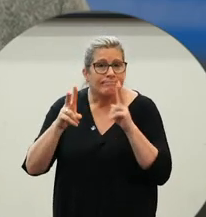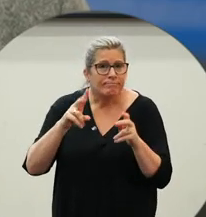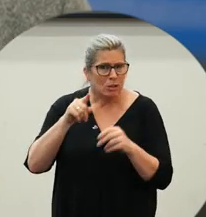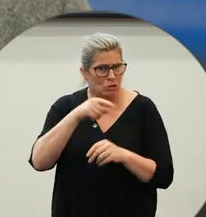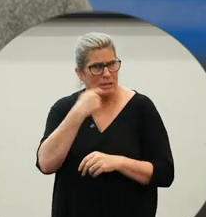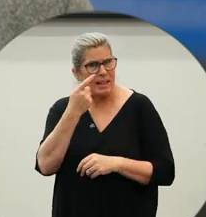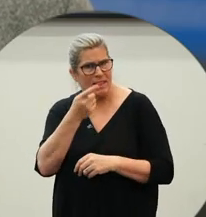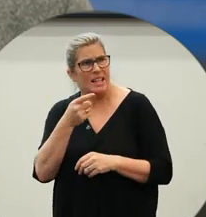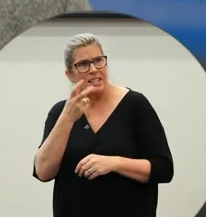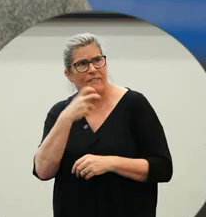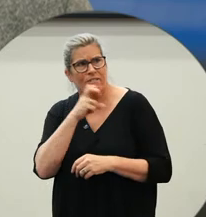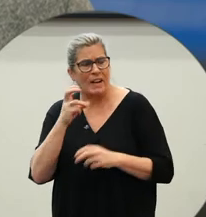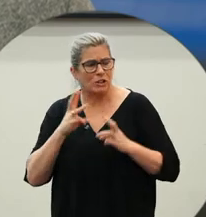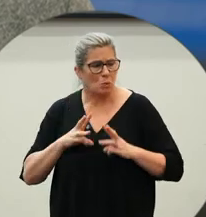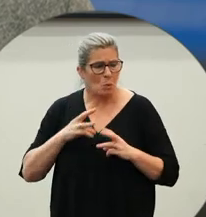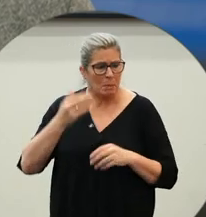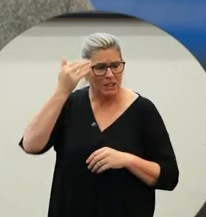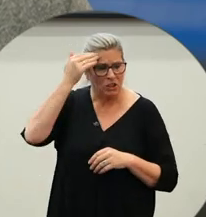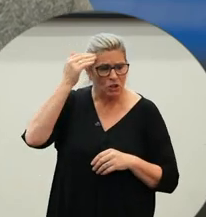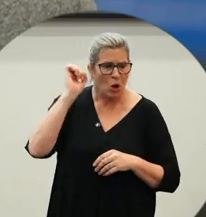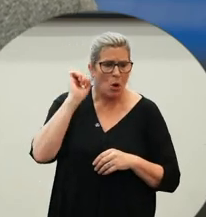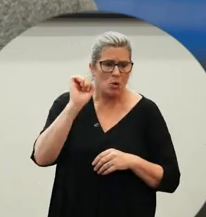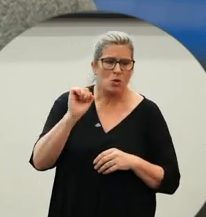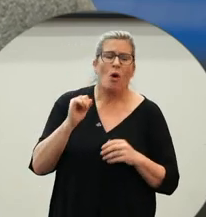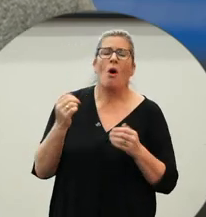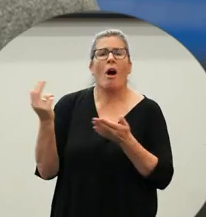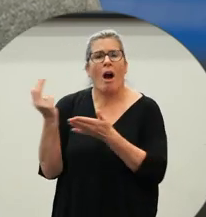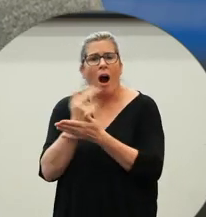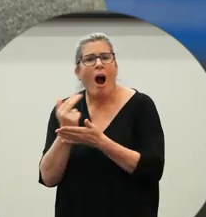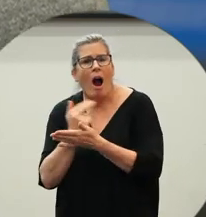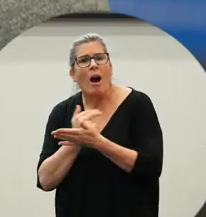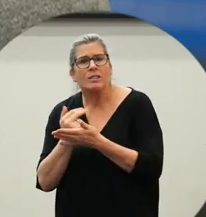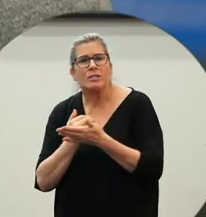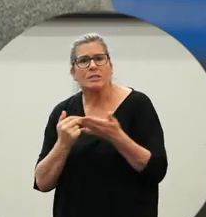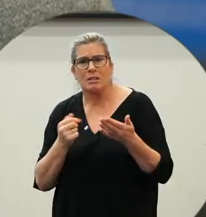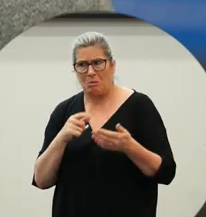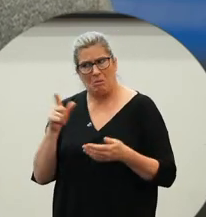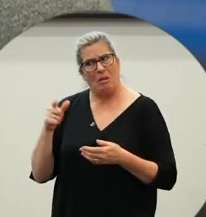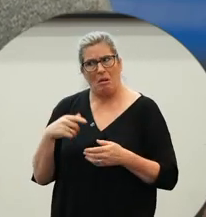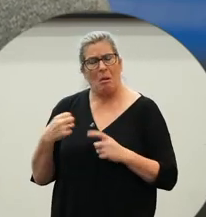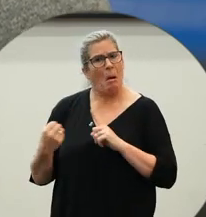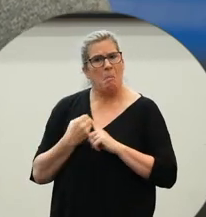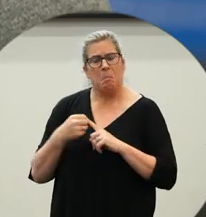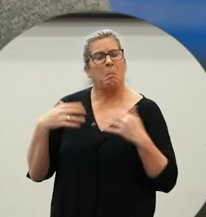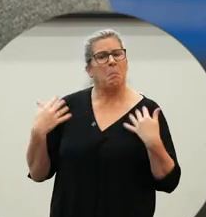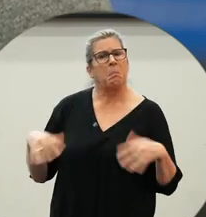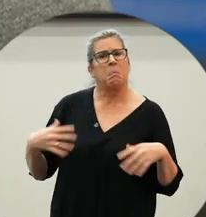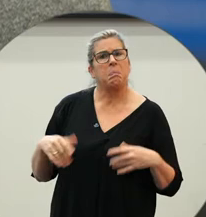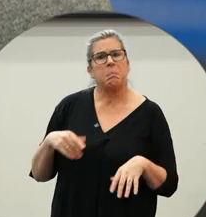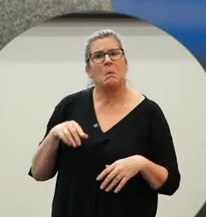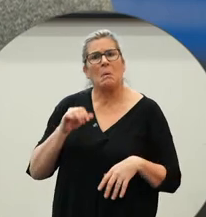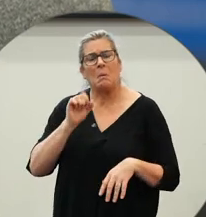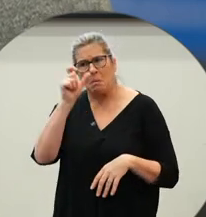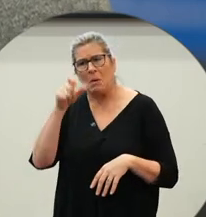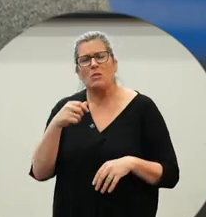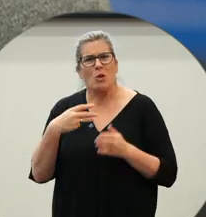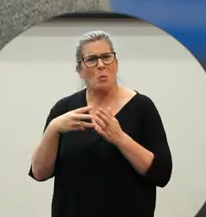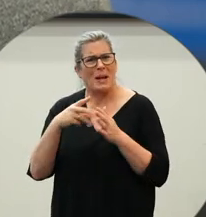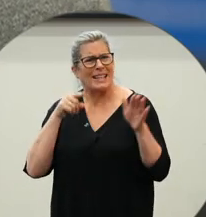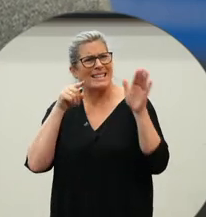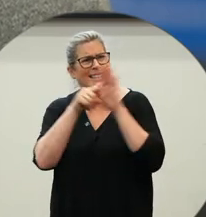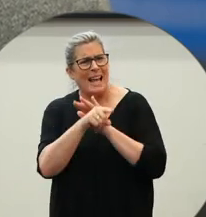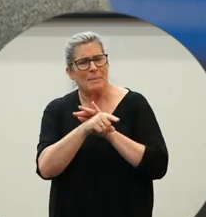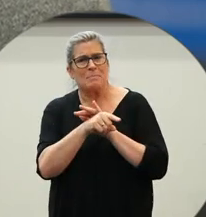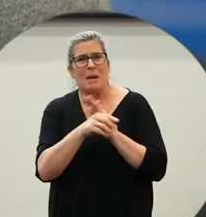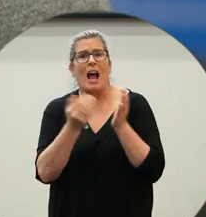art. And he said that to the press at the time, that whoever she is, she really knew her art. So why, when she escaped and got to a